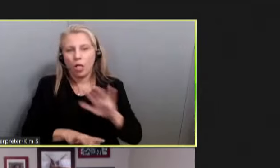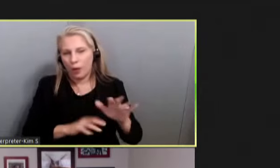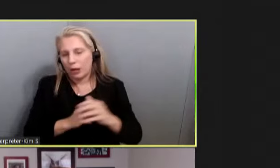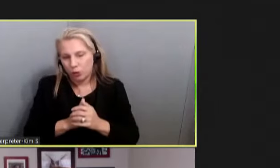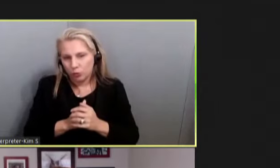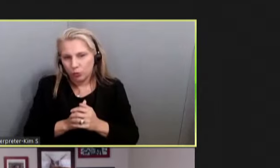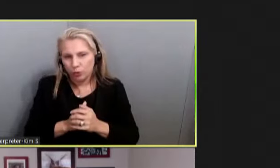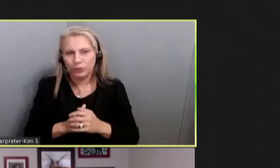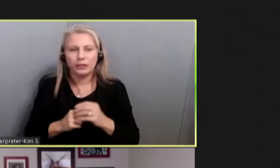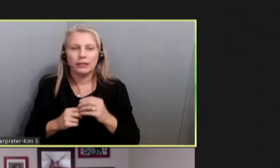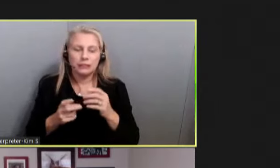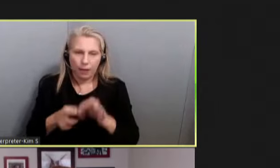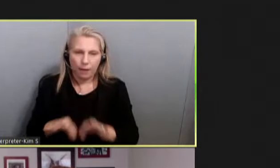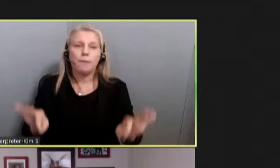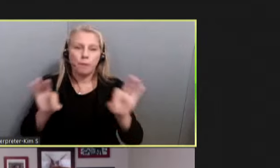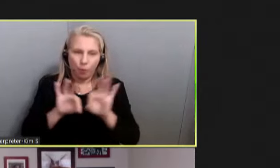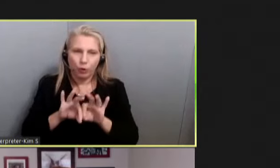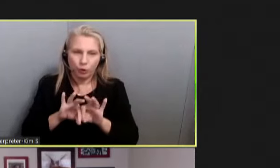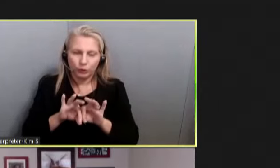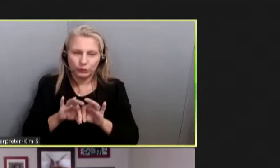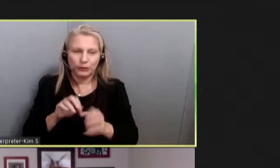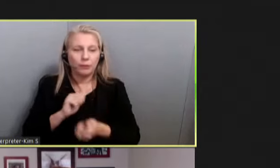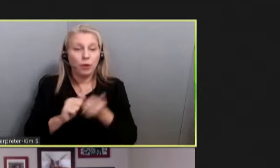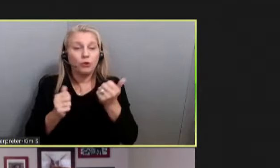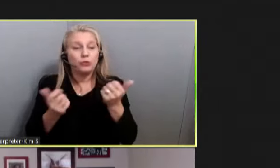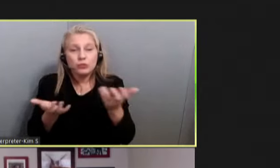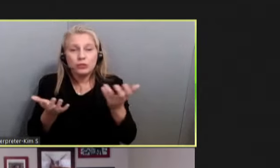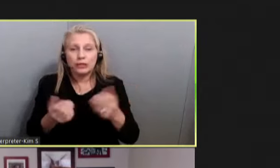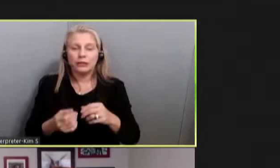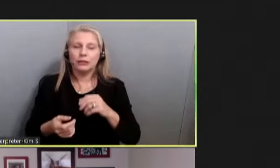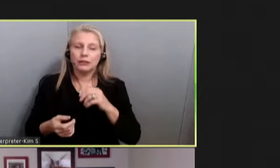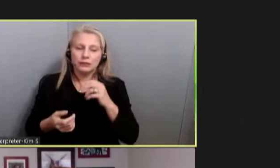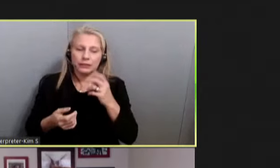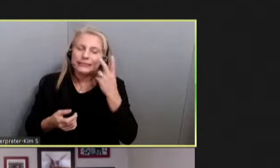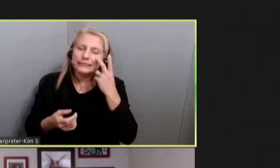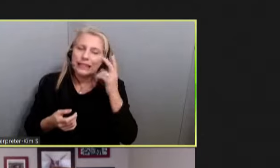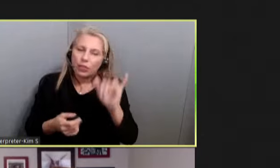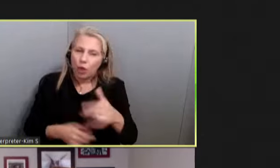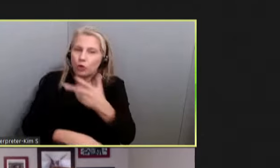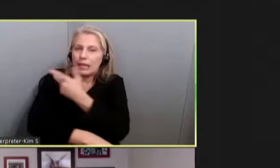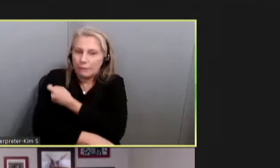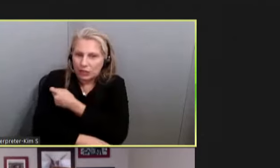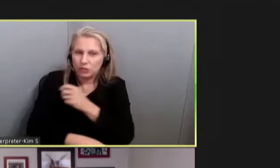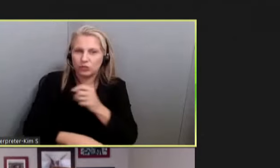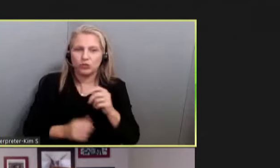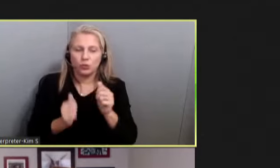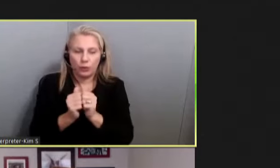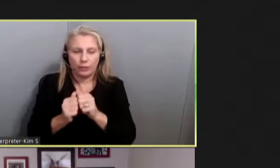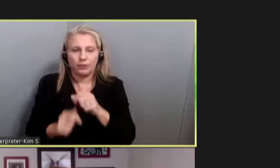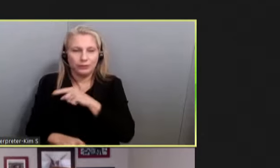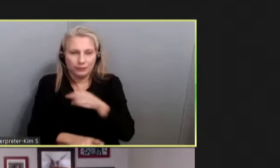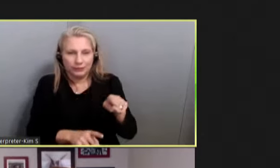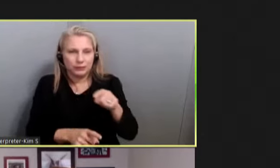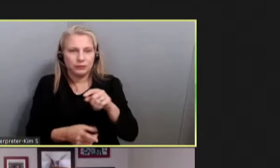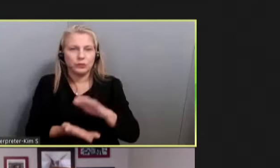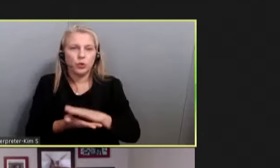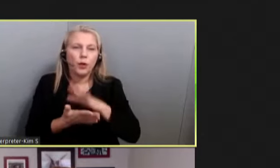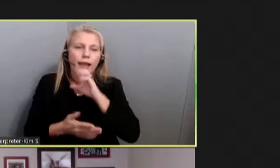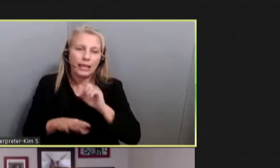important strategy, but obviously most important is to see those immunization rates among our school-age kids increase now. All